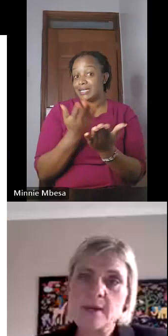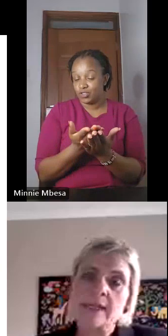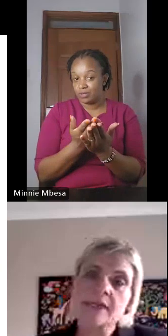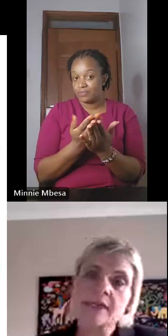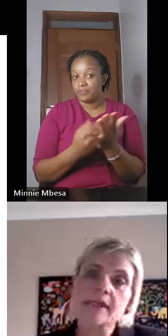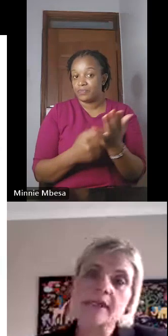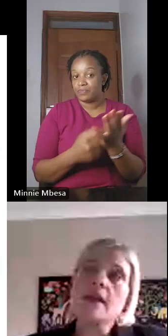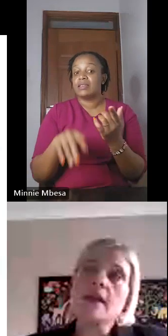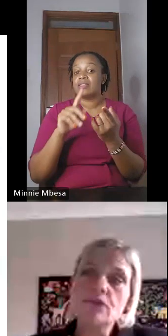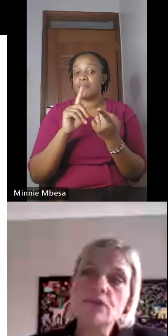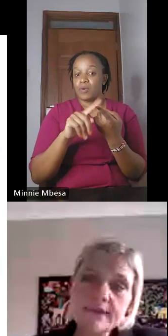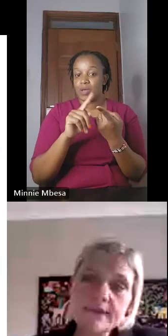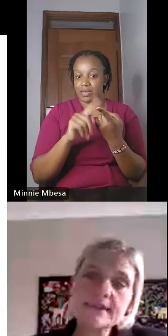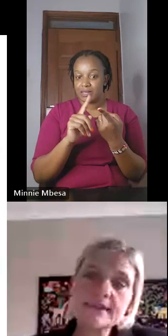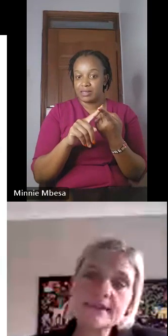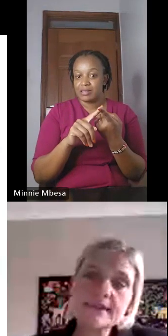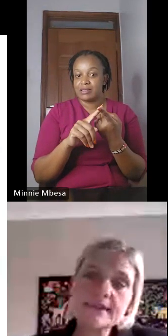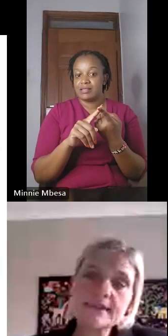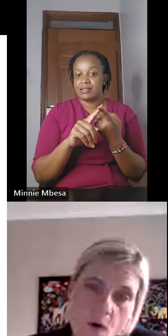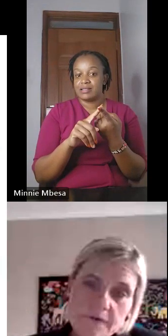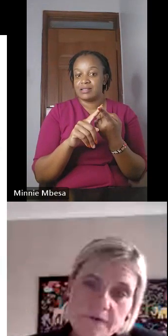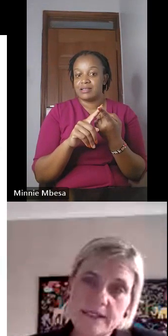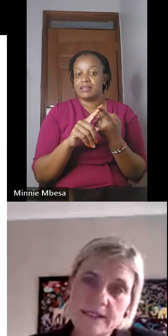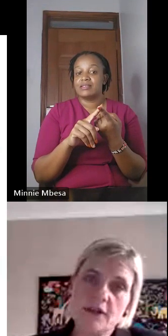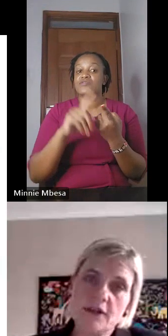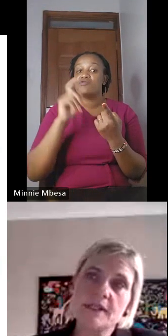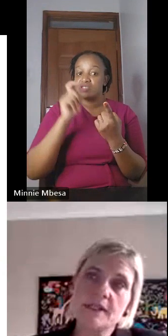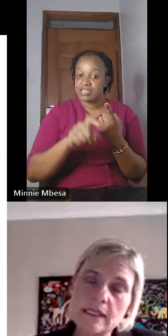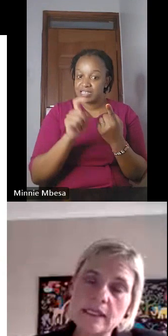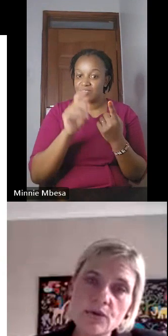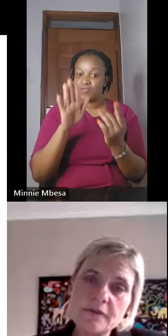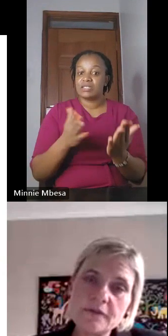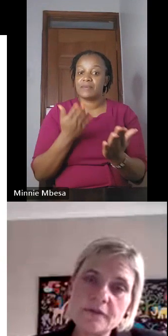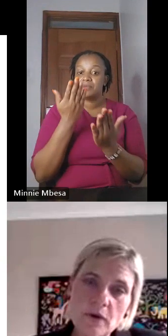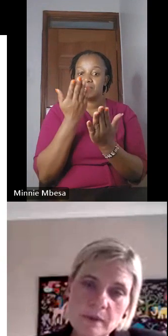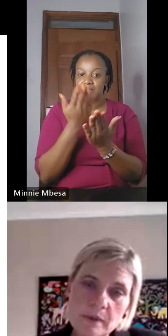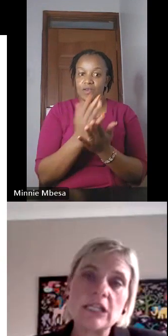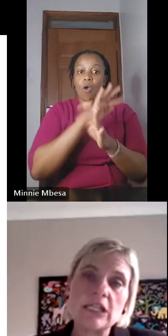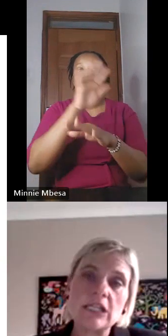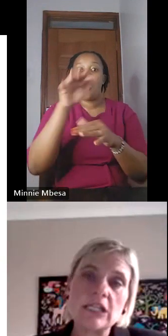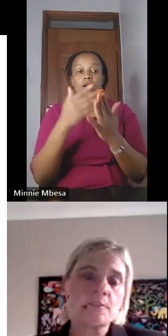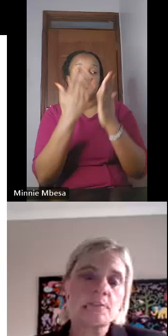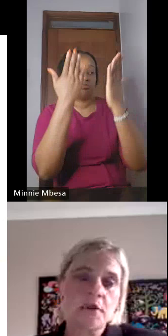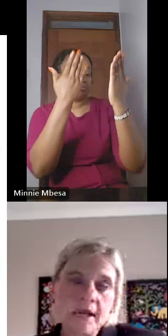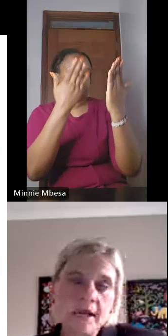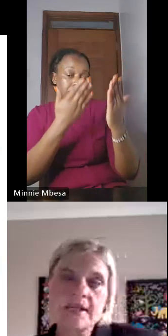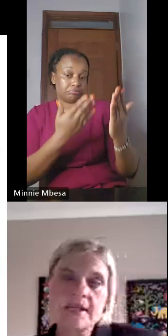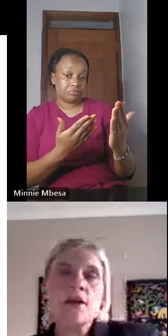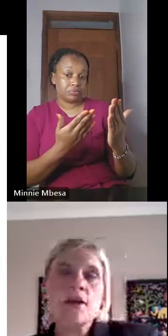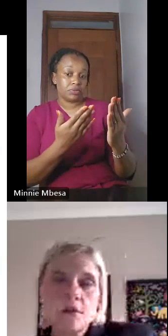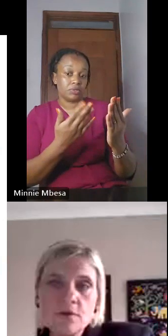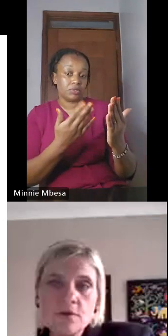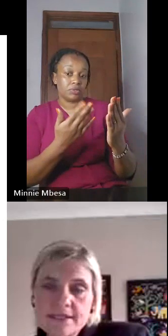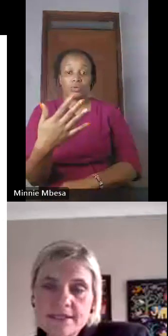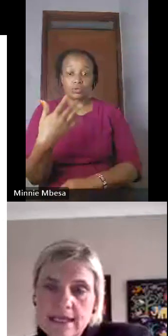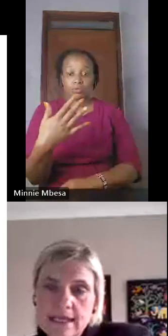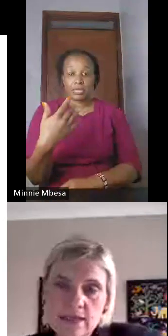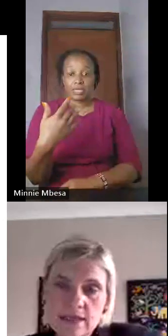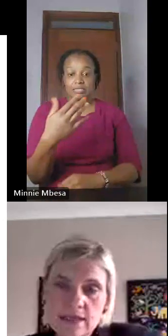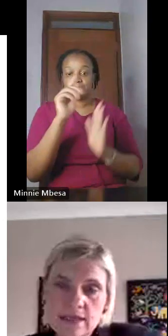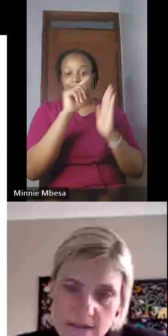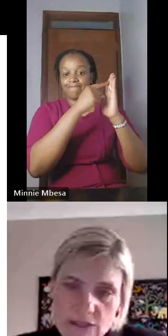the very beginning that you need to submit all of these documents in order for your application to progress through